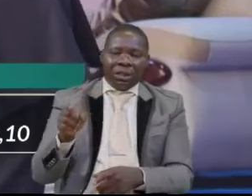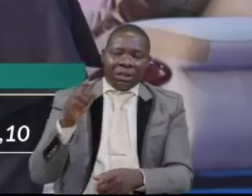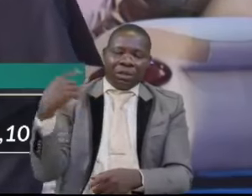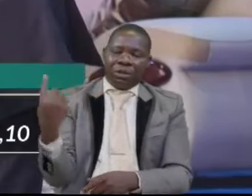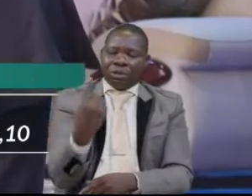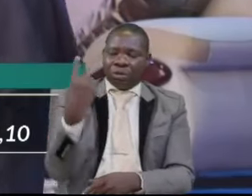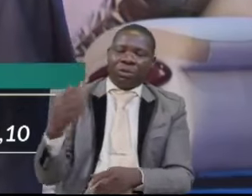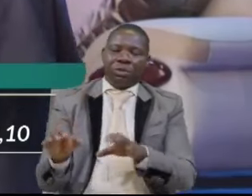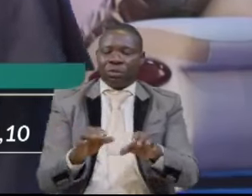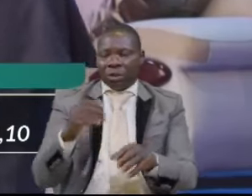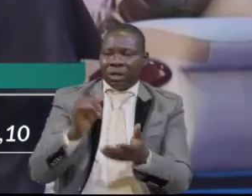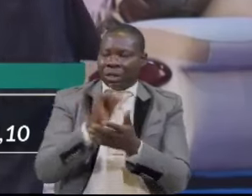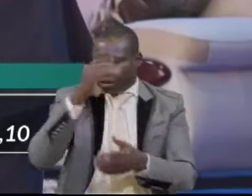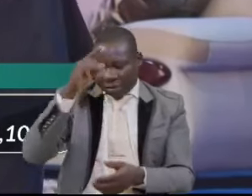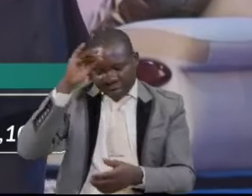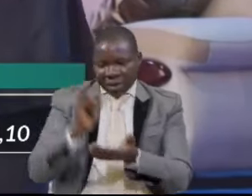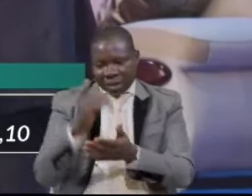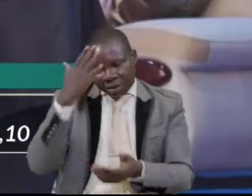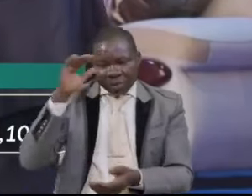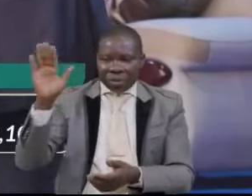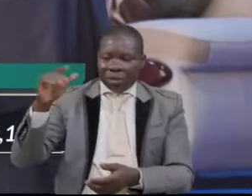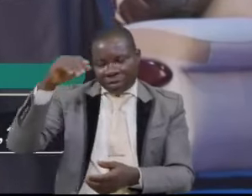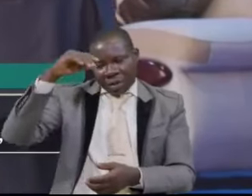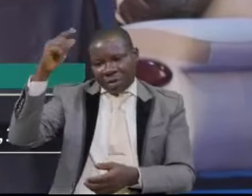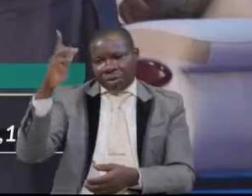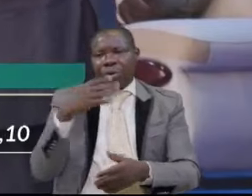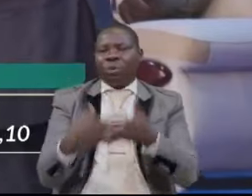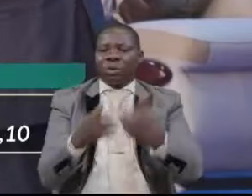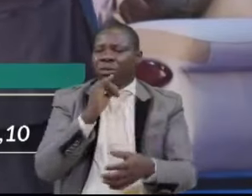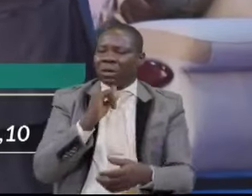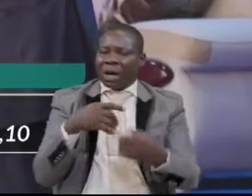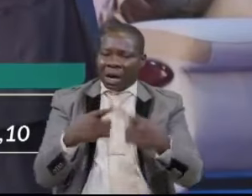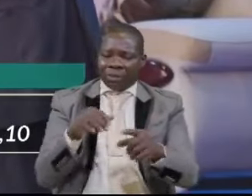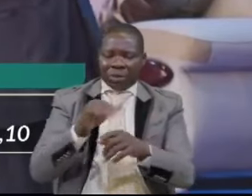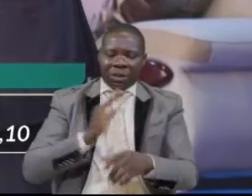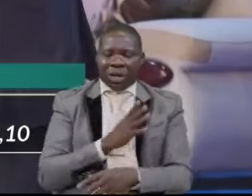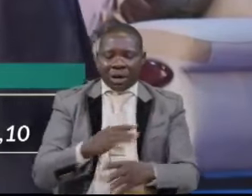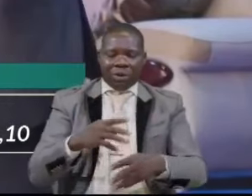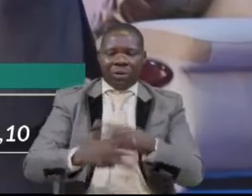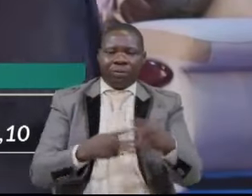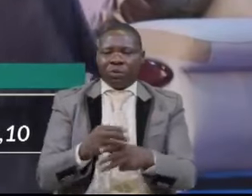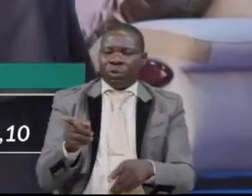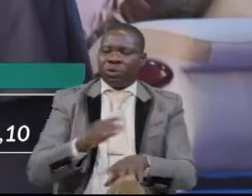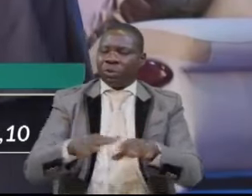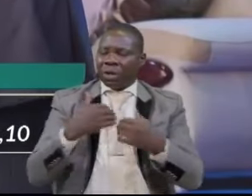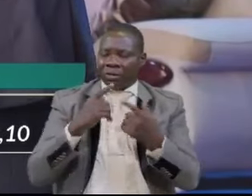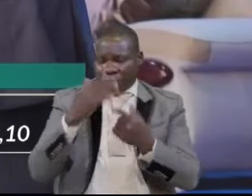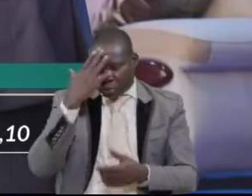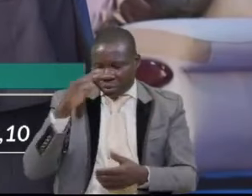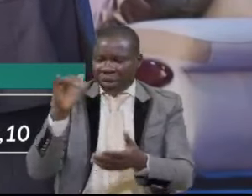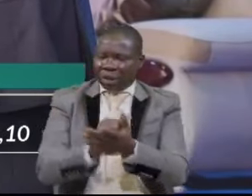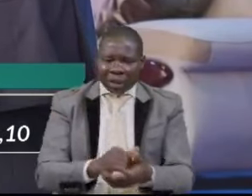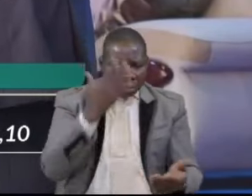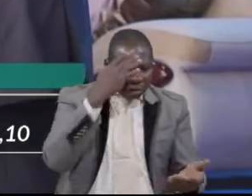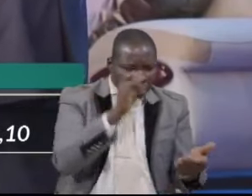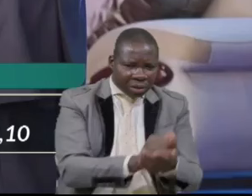saying is, whatever is happening in our world, you don't have to know that and know that and know that. There's only one person